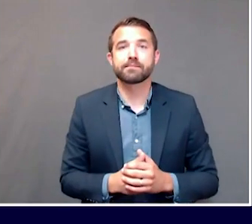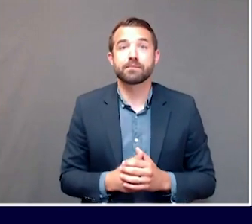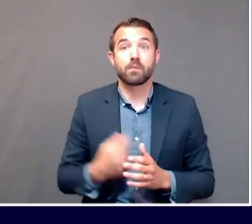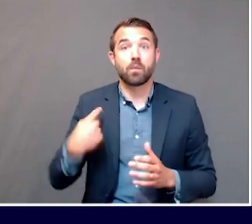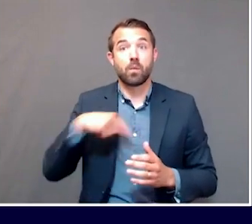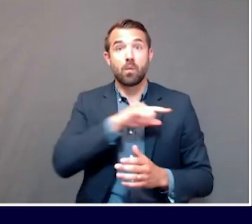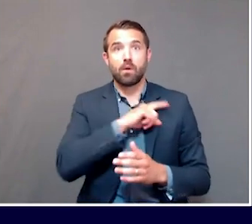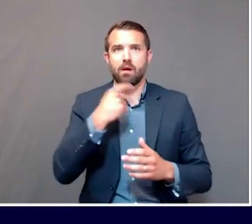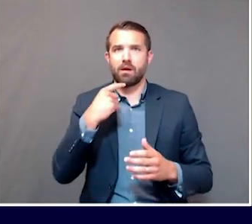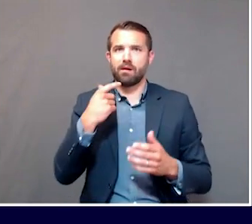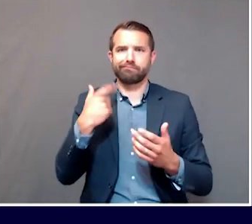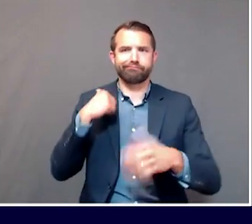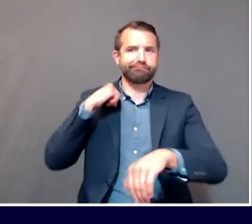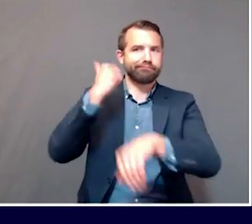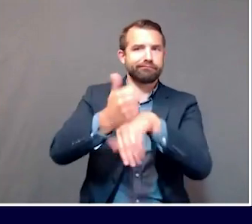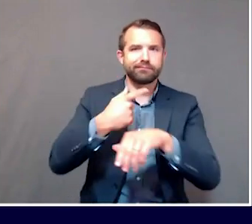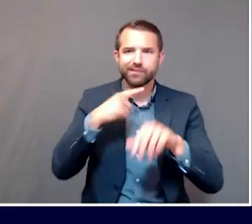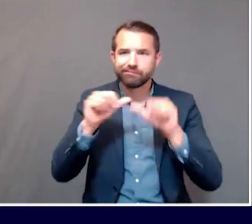several dozen other states have,